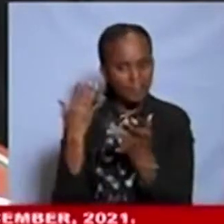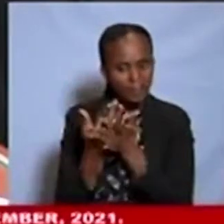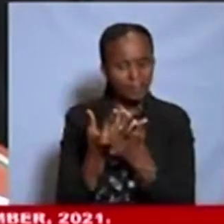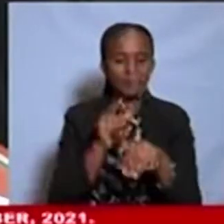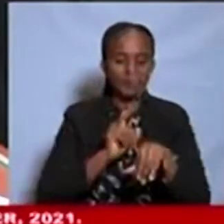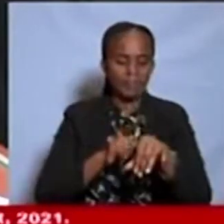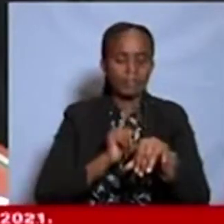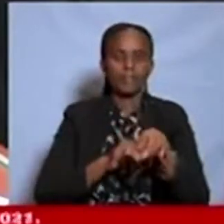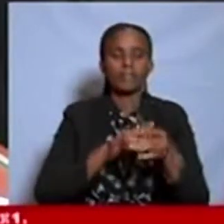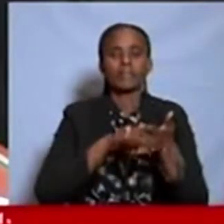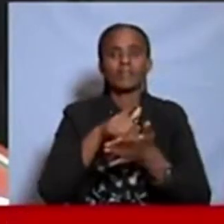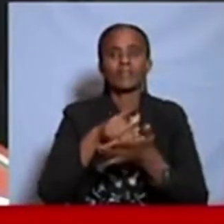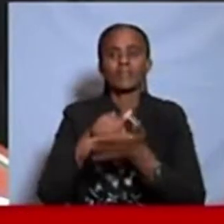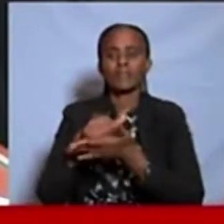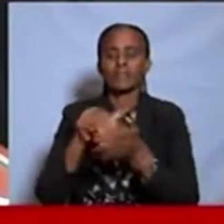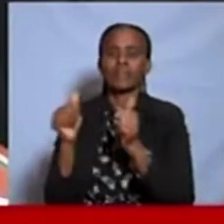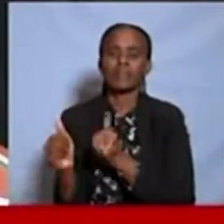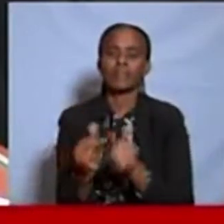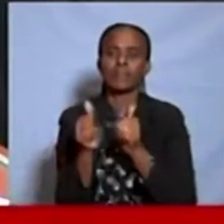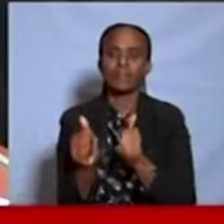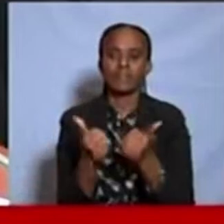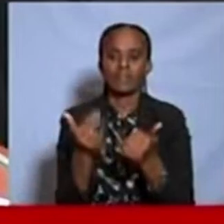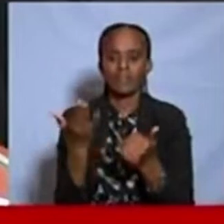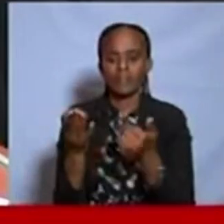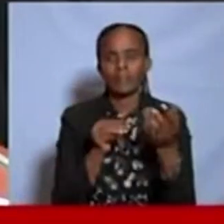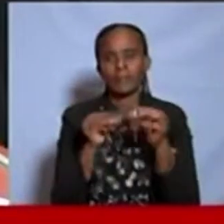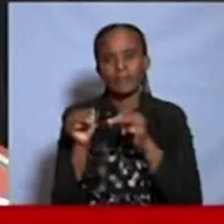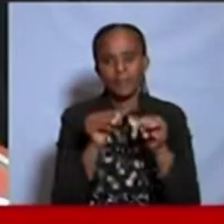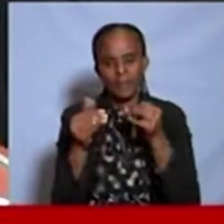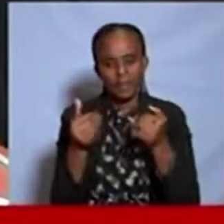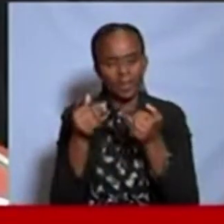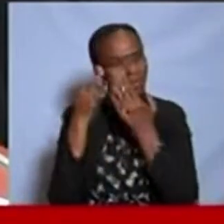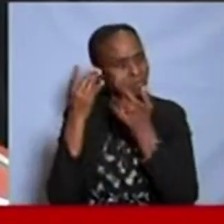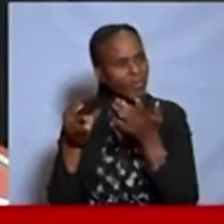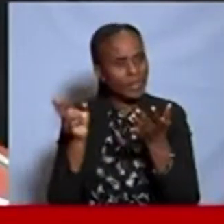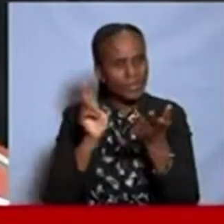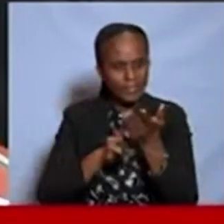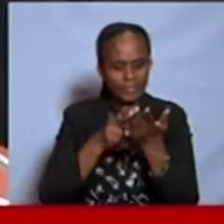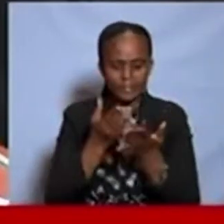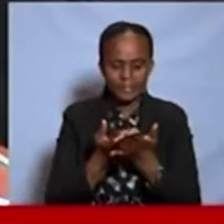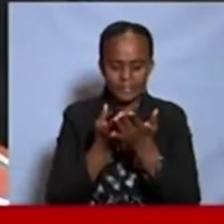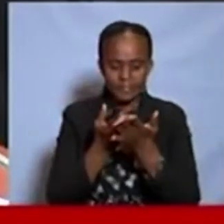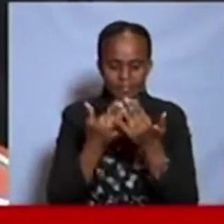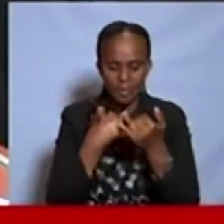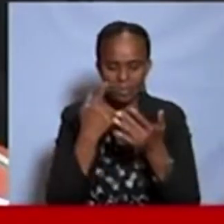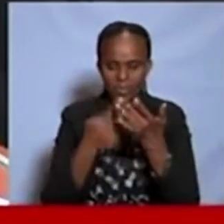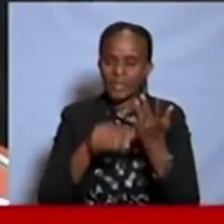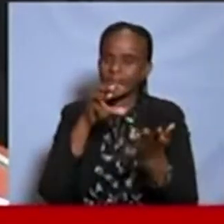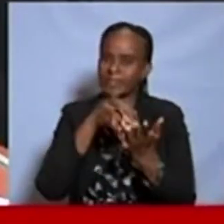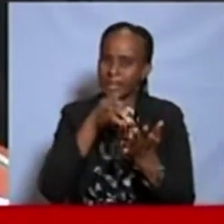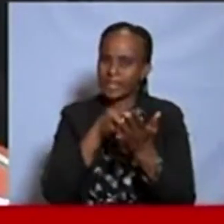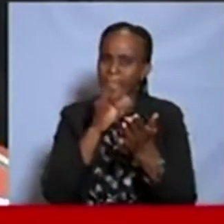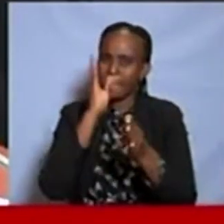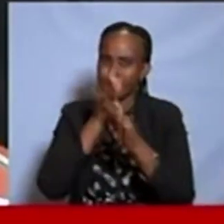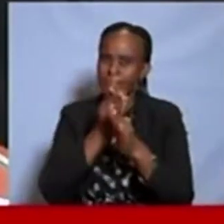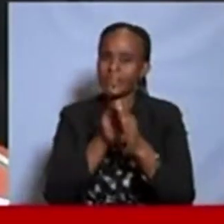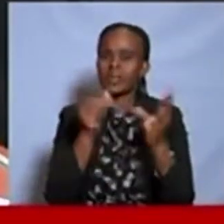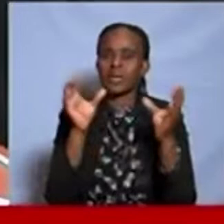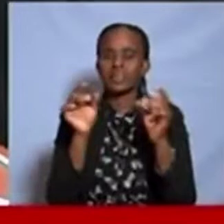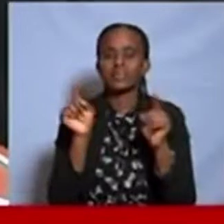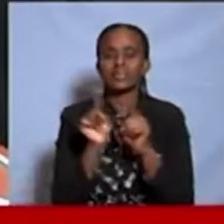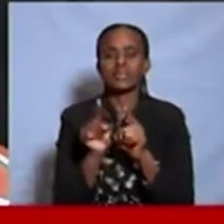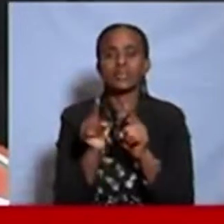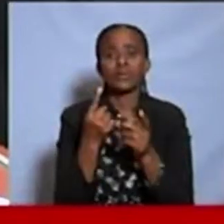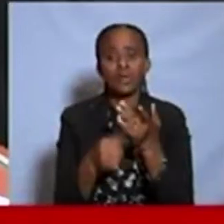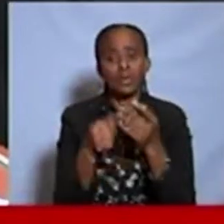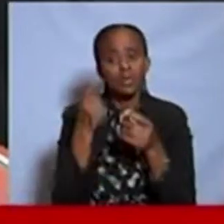weakened. Action taken. Management wishes to submit that it has since taken the matter to council and